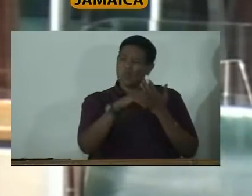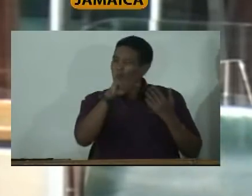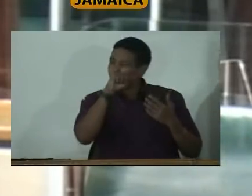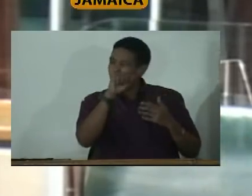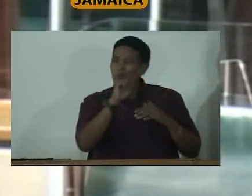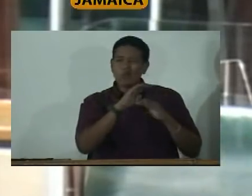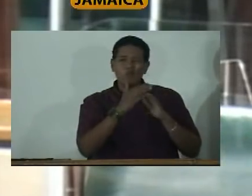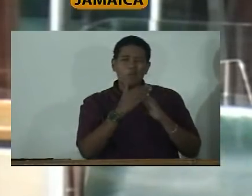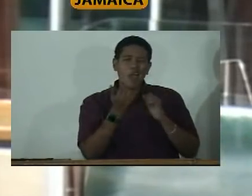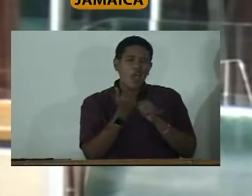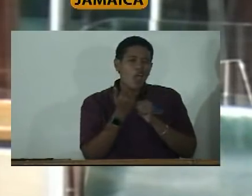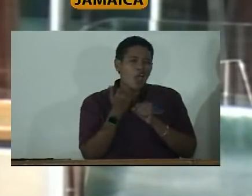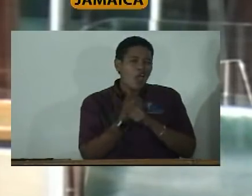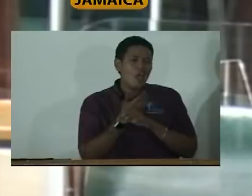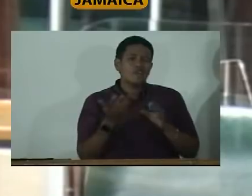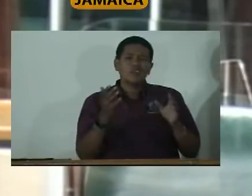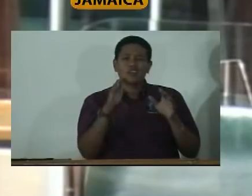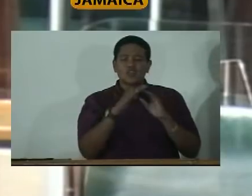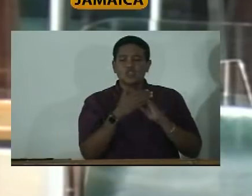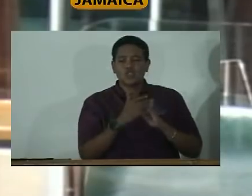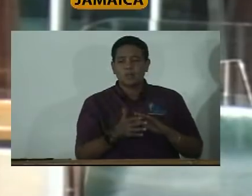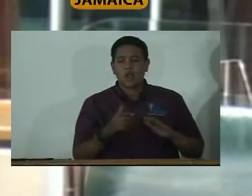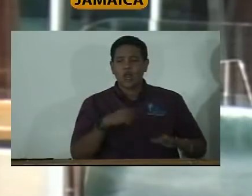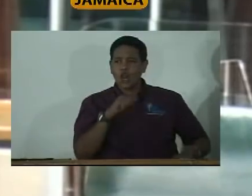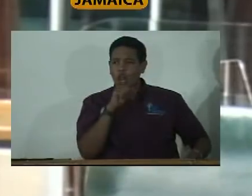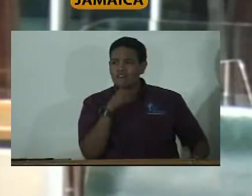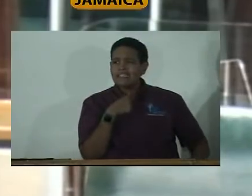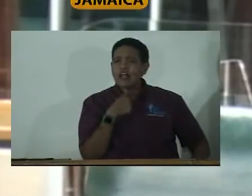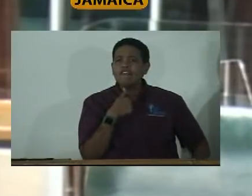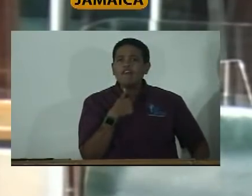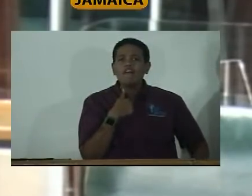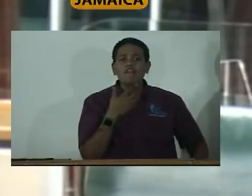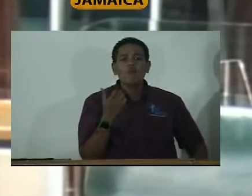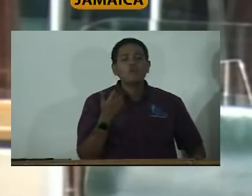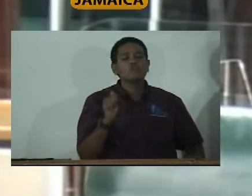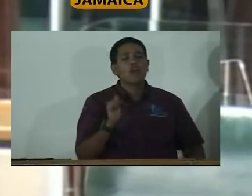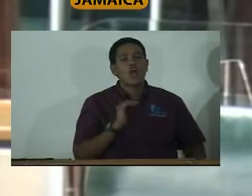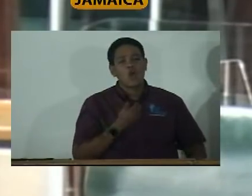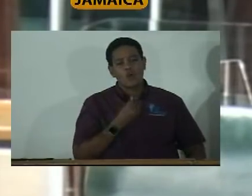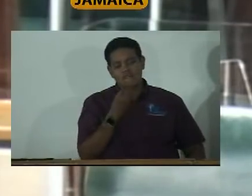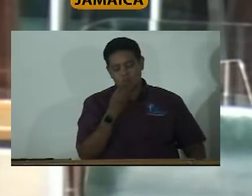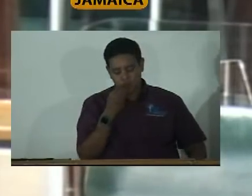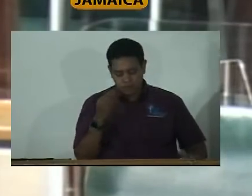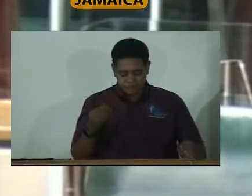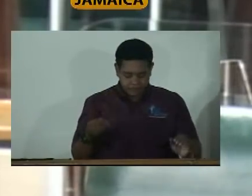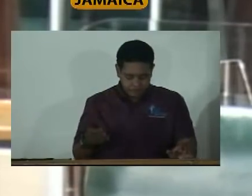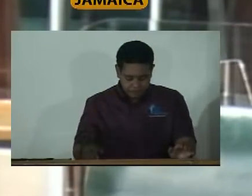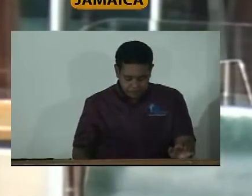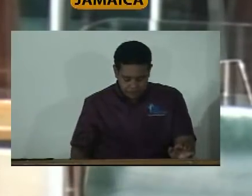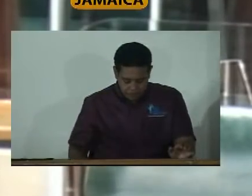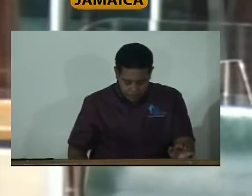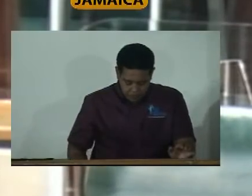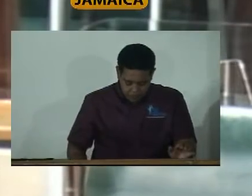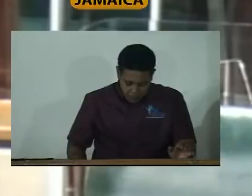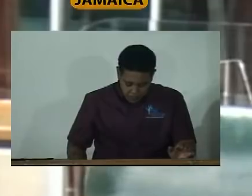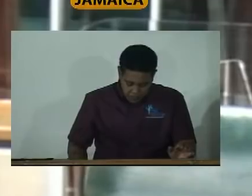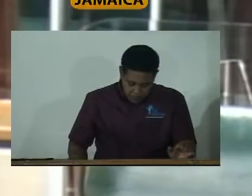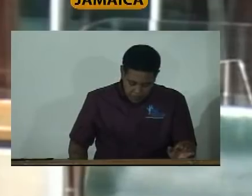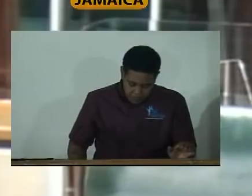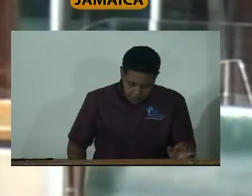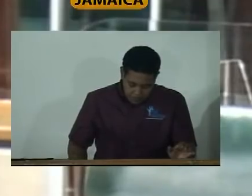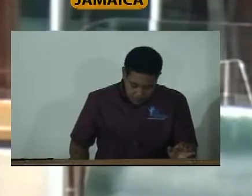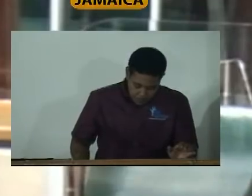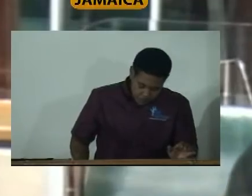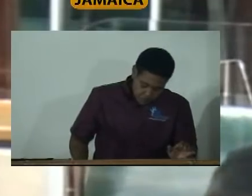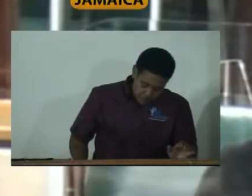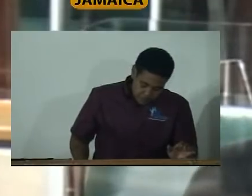and everything Jamaican and may want to try some of our foods. Mr. President, the potential farmer in me,